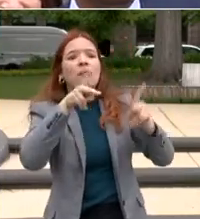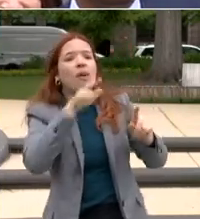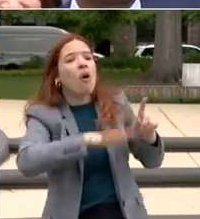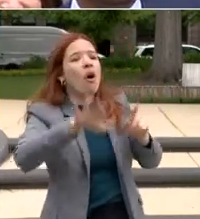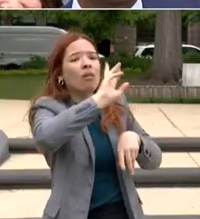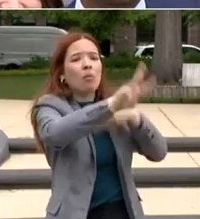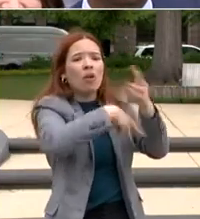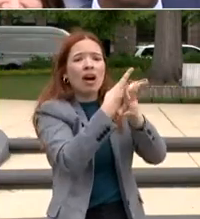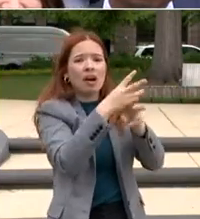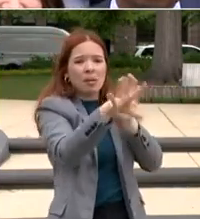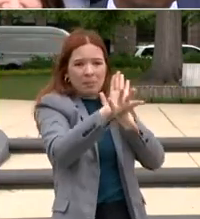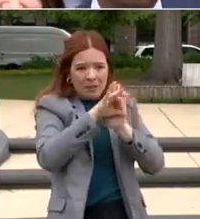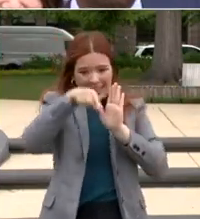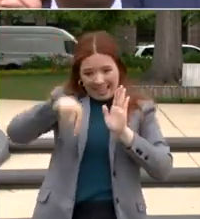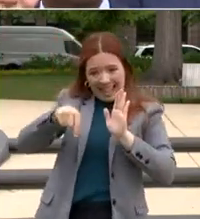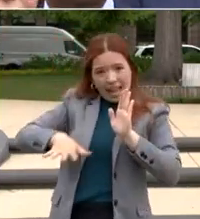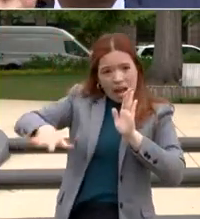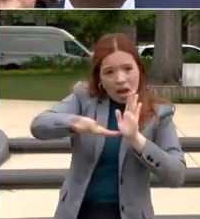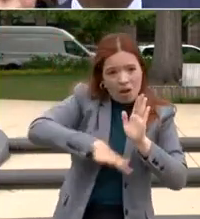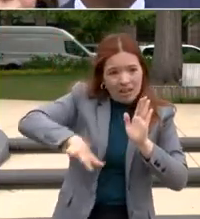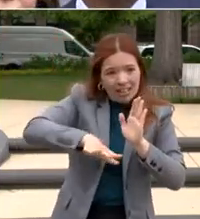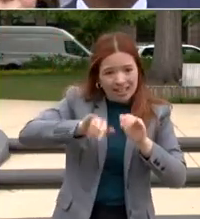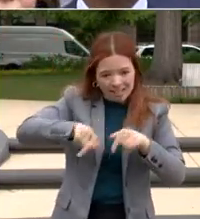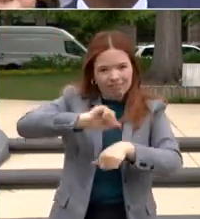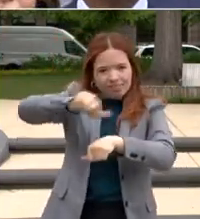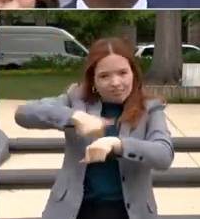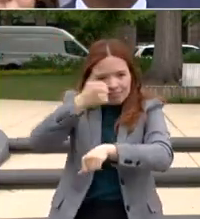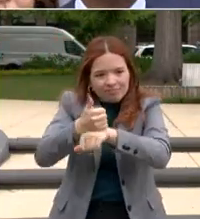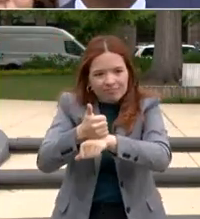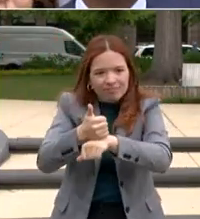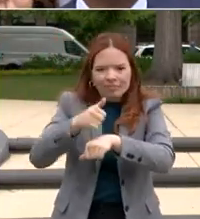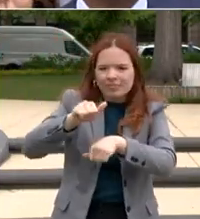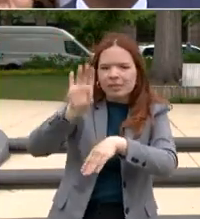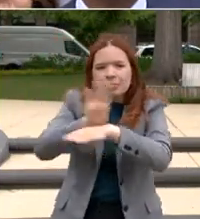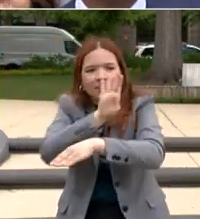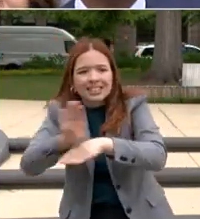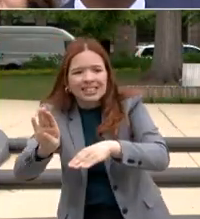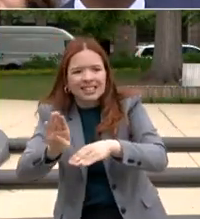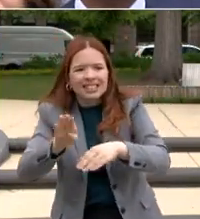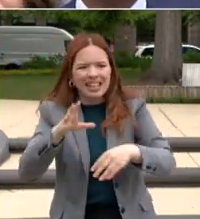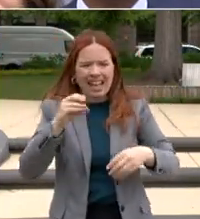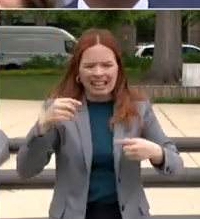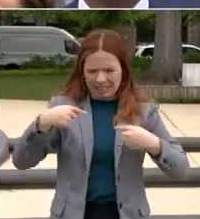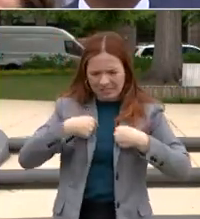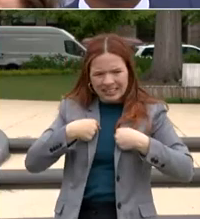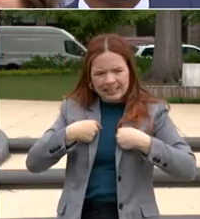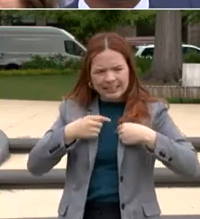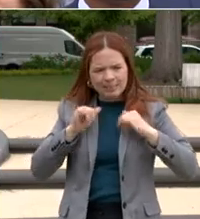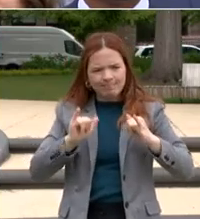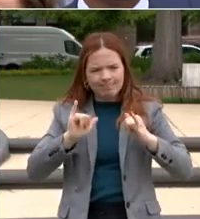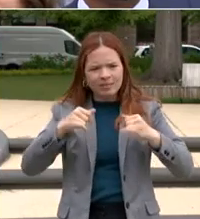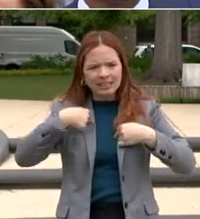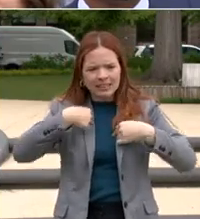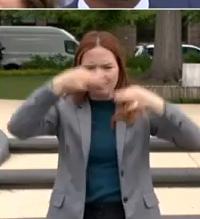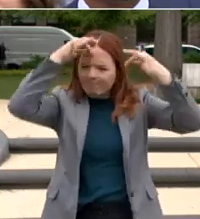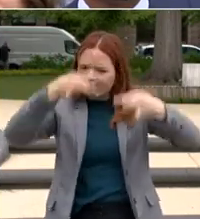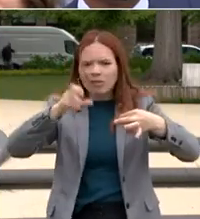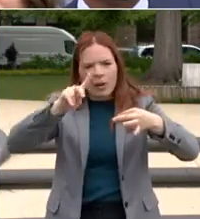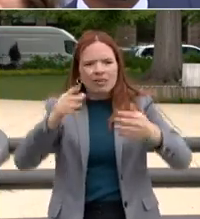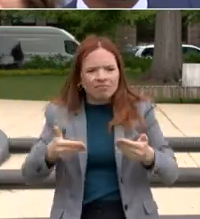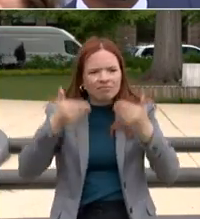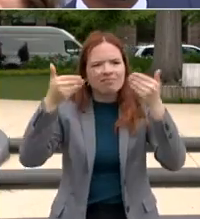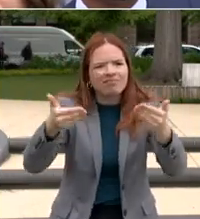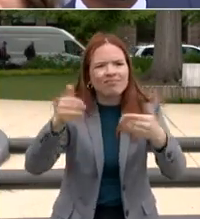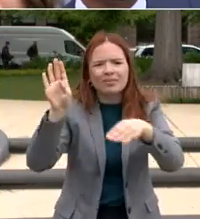for businesses like mine, a place that I could have never imagined having a brick and mortar. It was always K